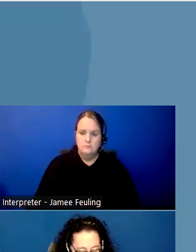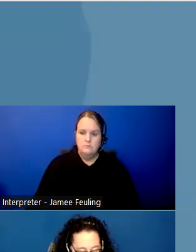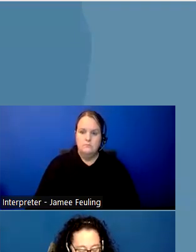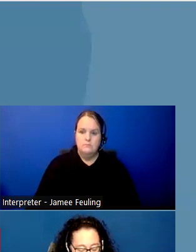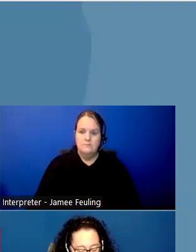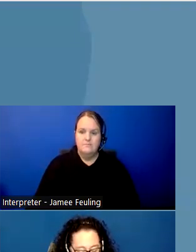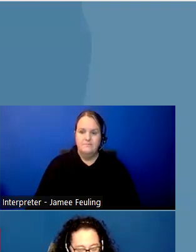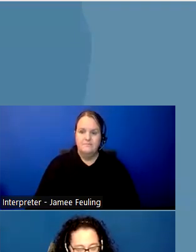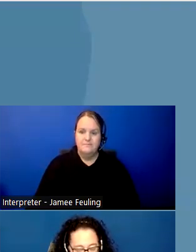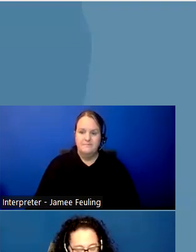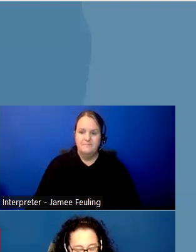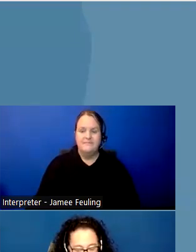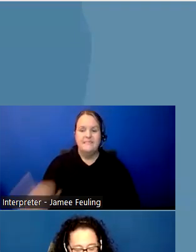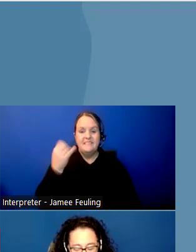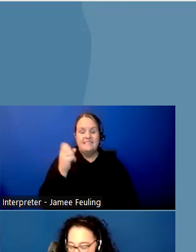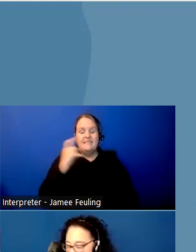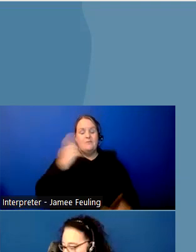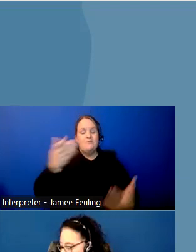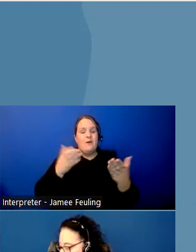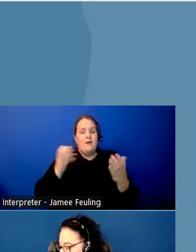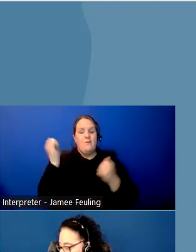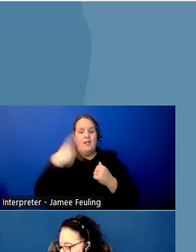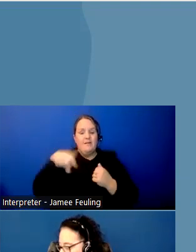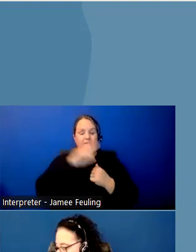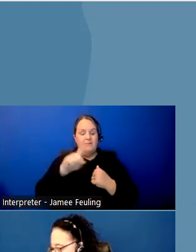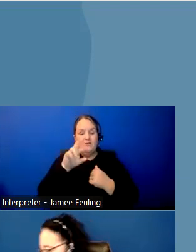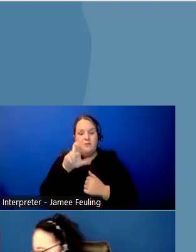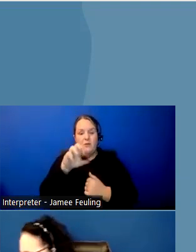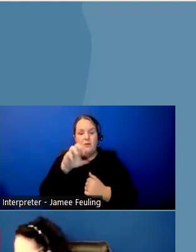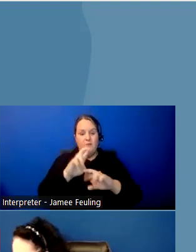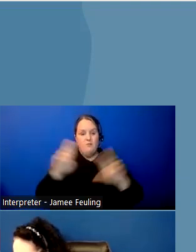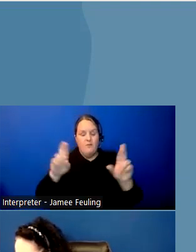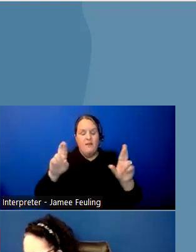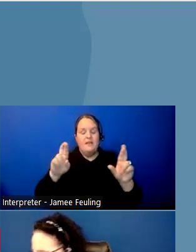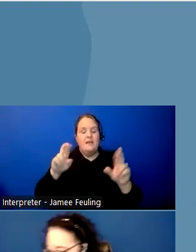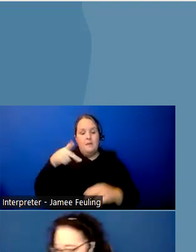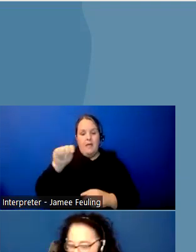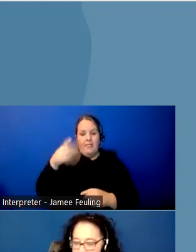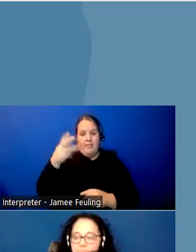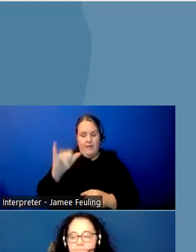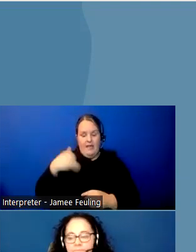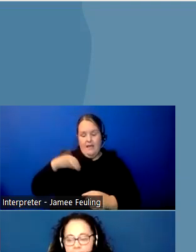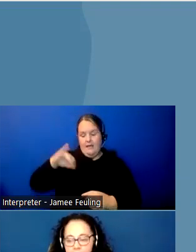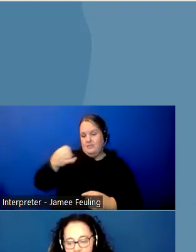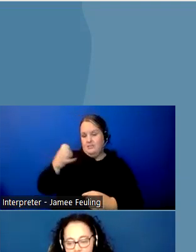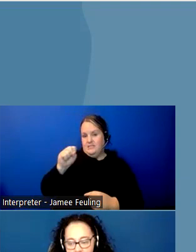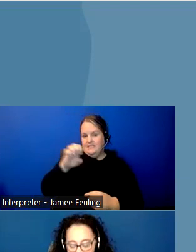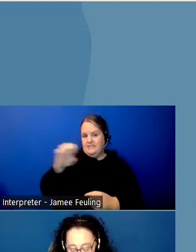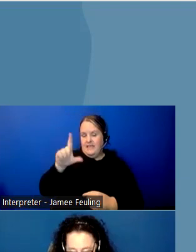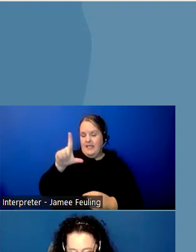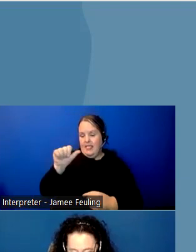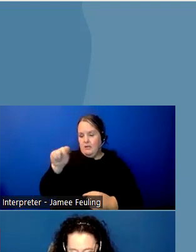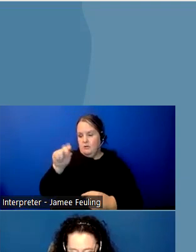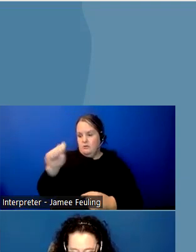Welcome everyone to the RAM-Ready Pathway presentation. My name is Jesse Llanos. I'm a career counselor here at Fresno